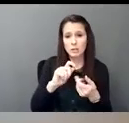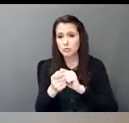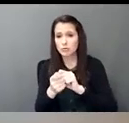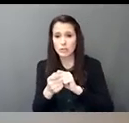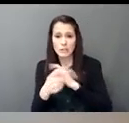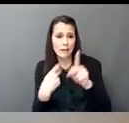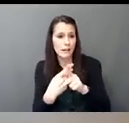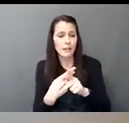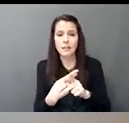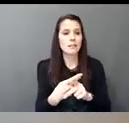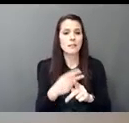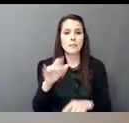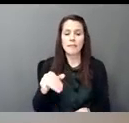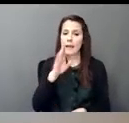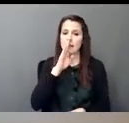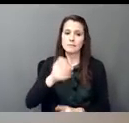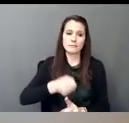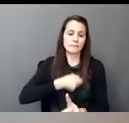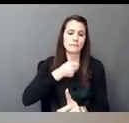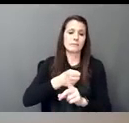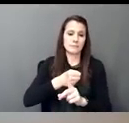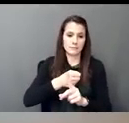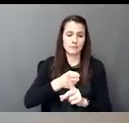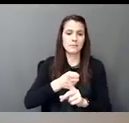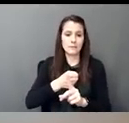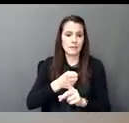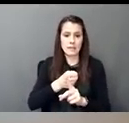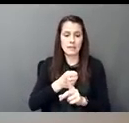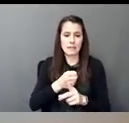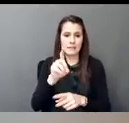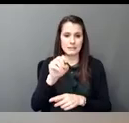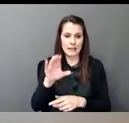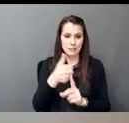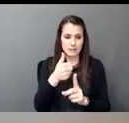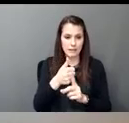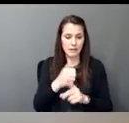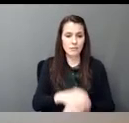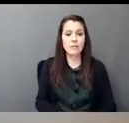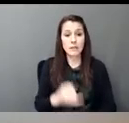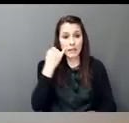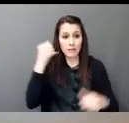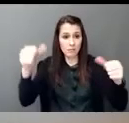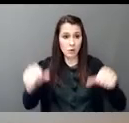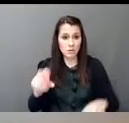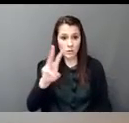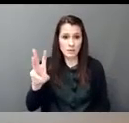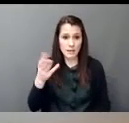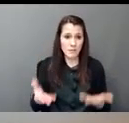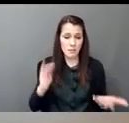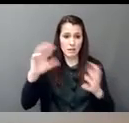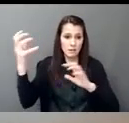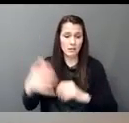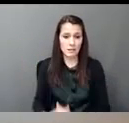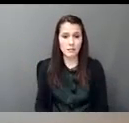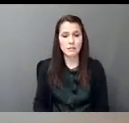direct ramifications on the logic of the Word document if it were to get posted on the website. The reason